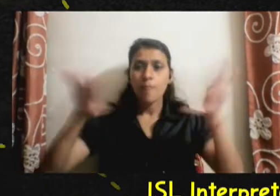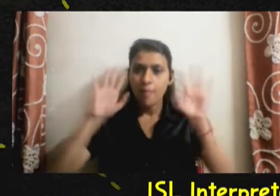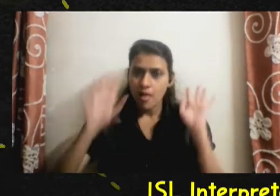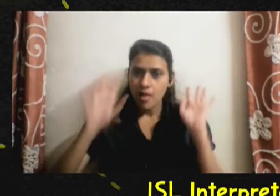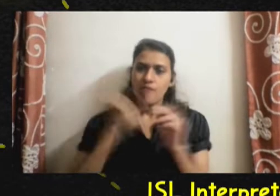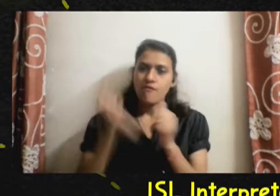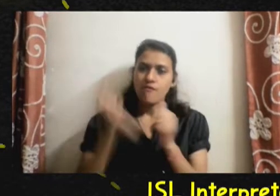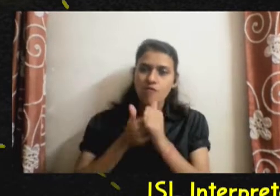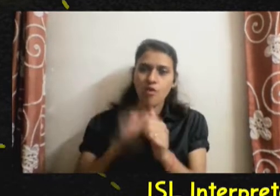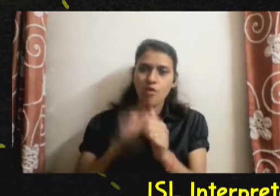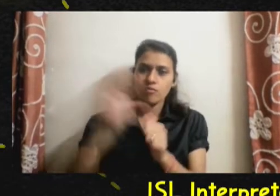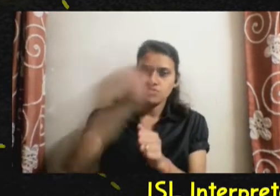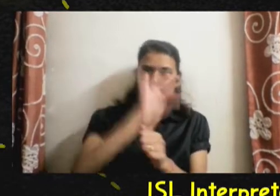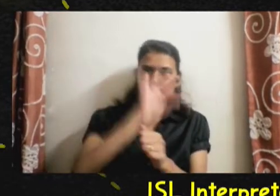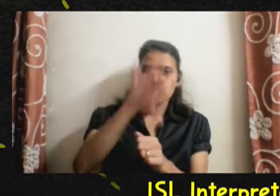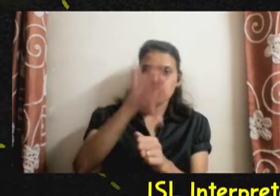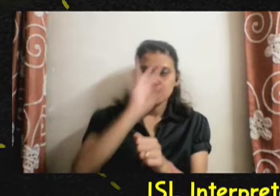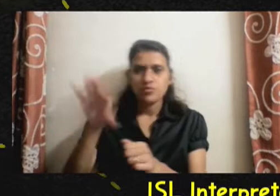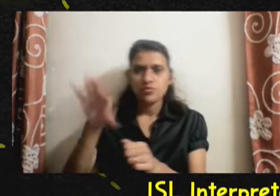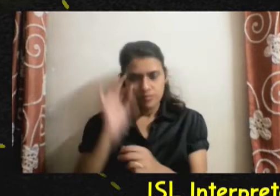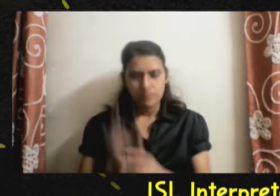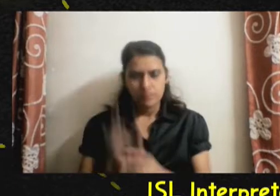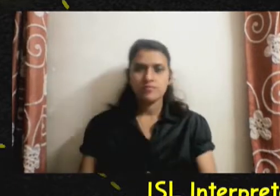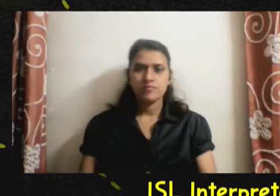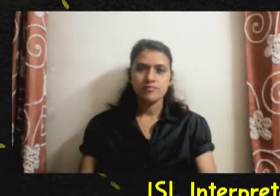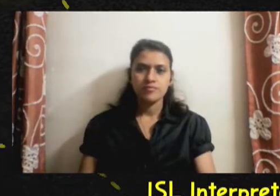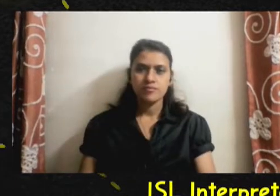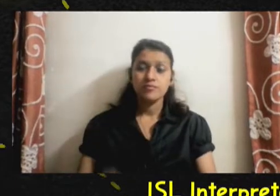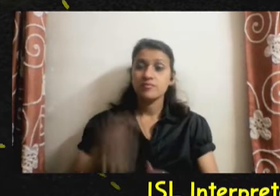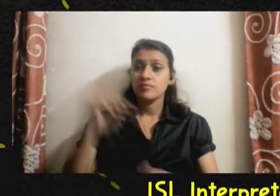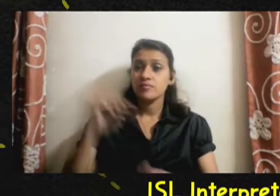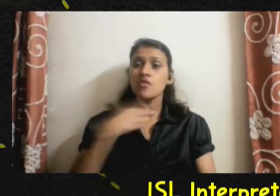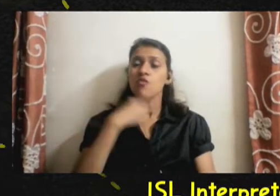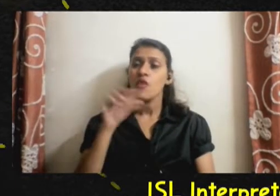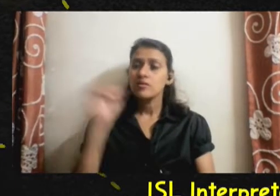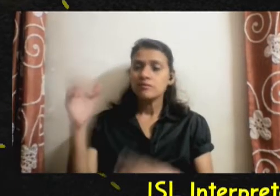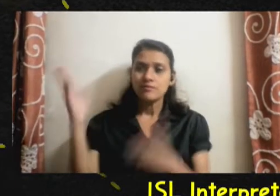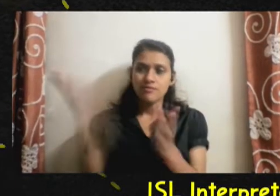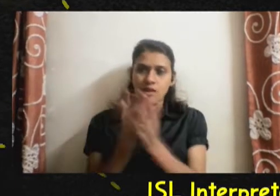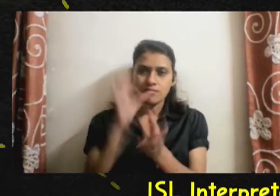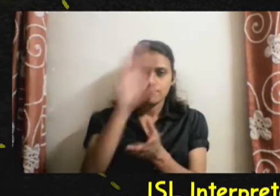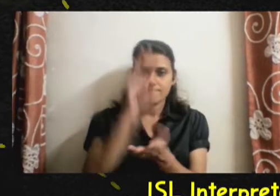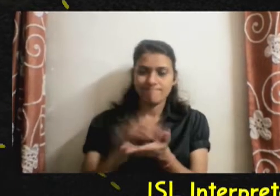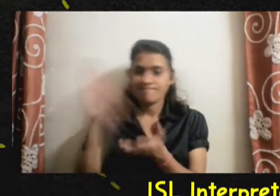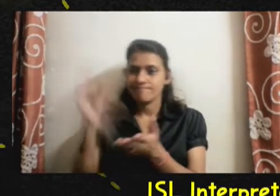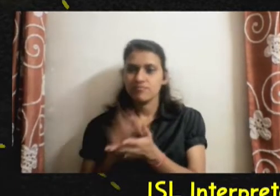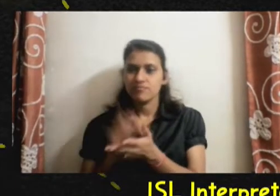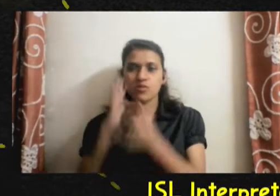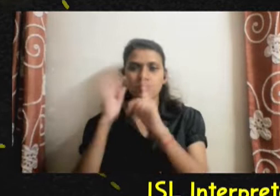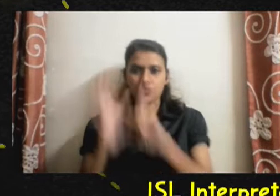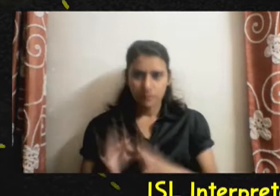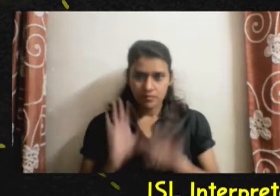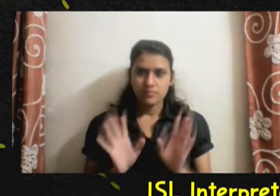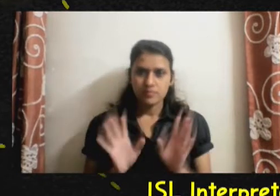the moment you have somebody's voice that you're sharing, there's a different register of intimacy. There is access to somebody's